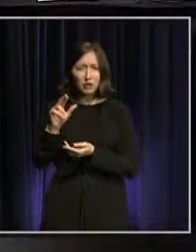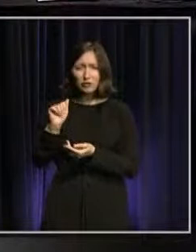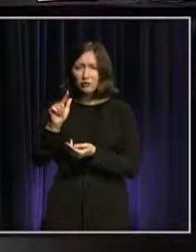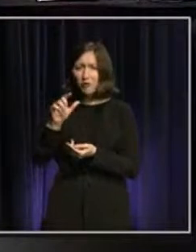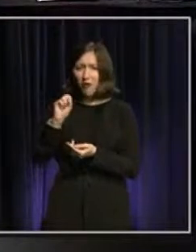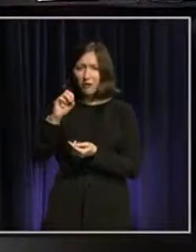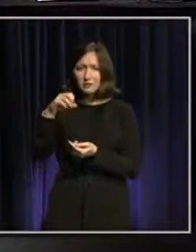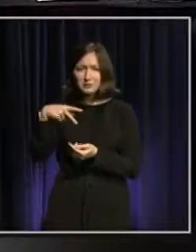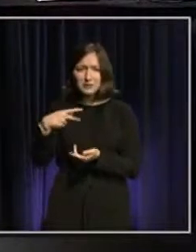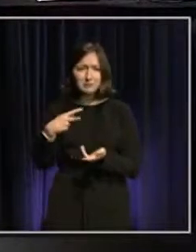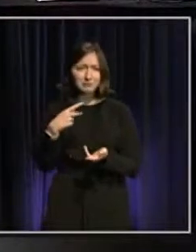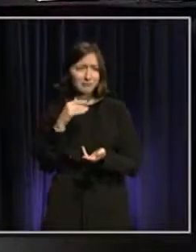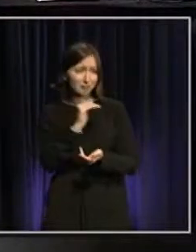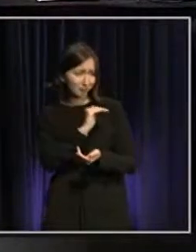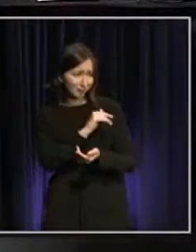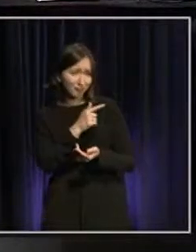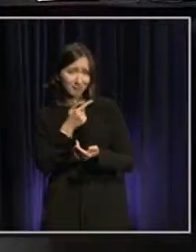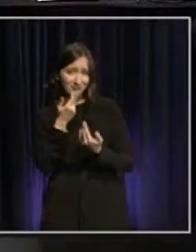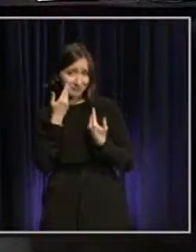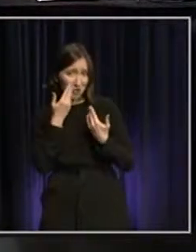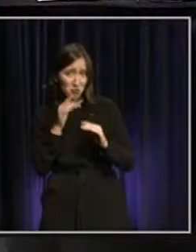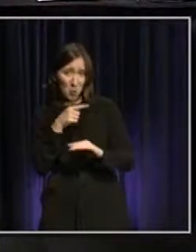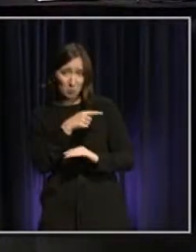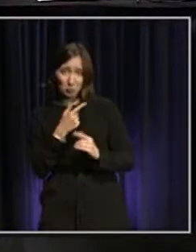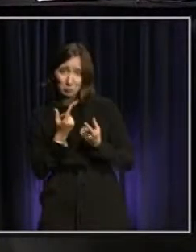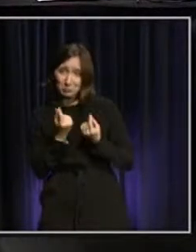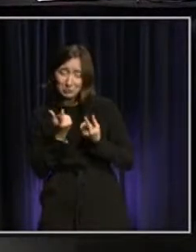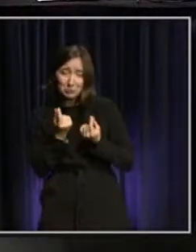but you must have worked a little hard because you did